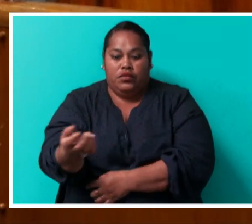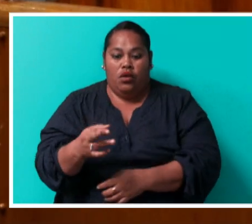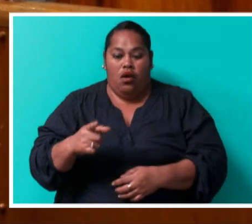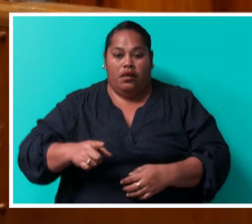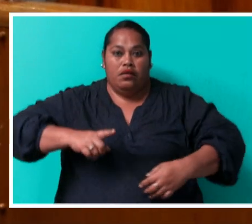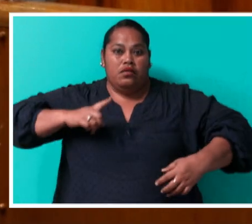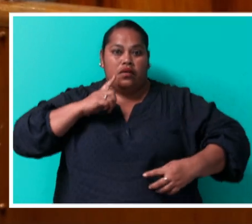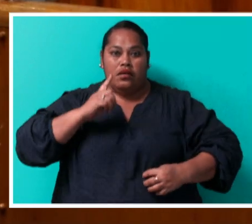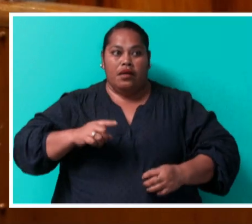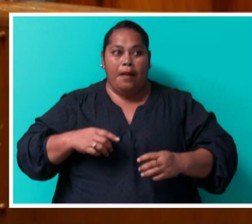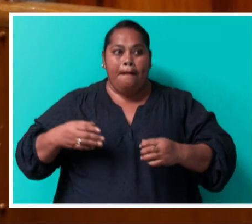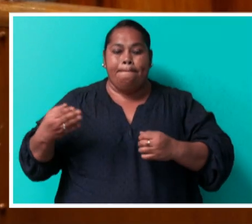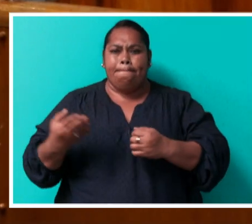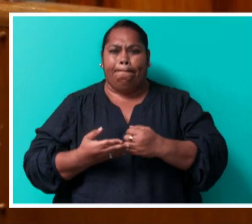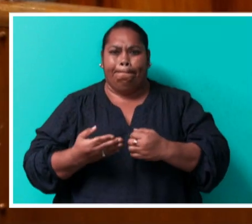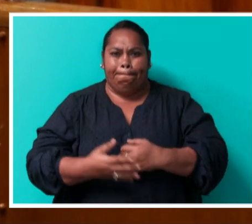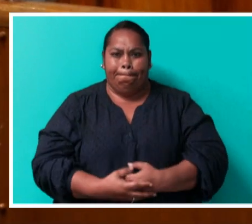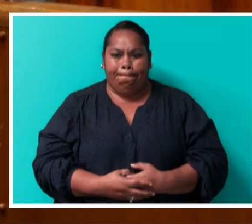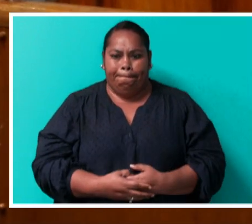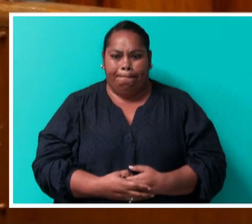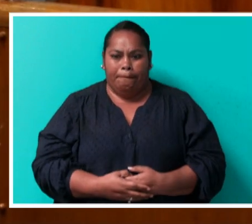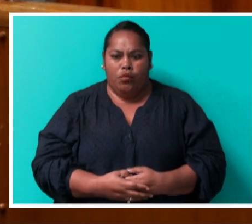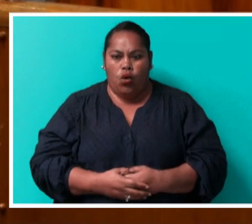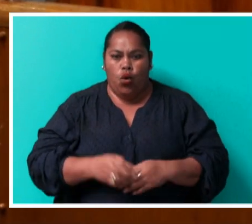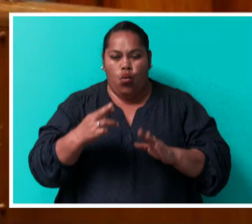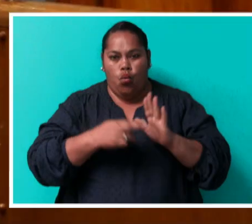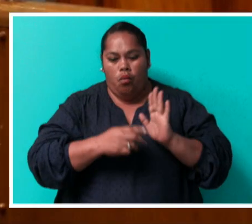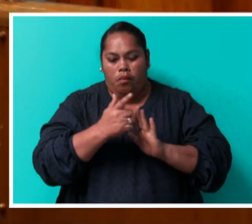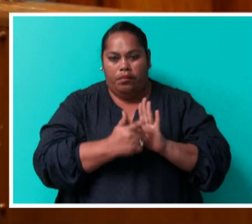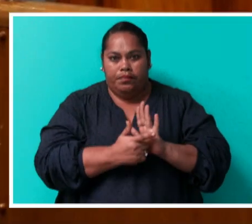based on the primacy of the rule of law.